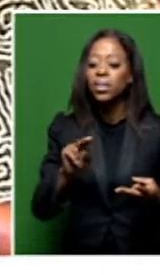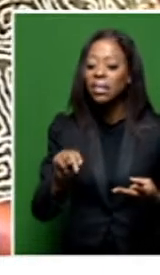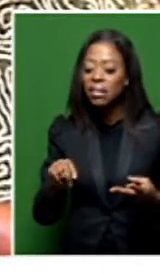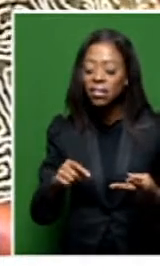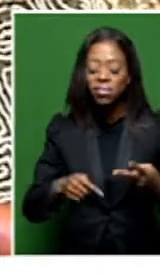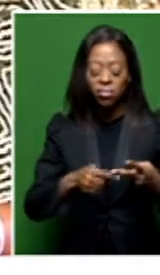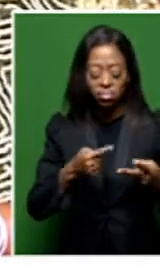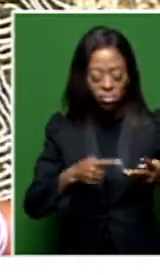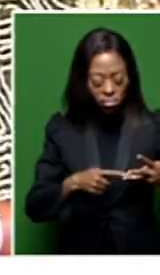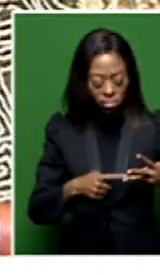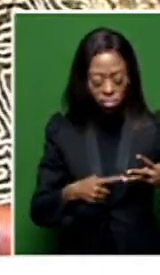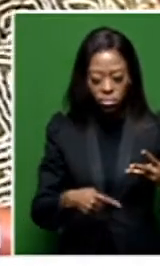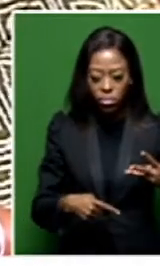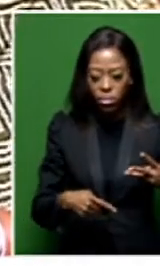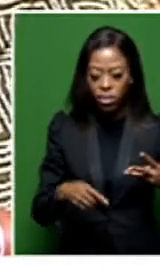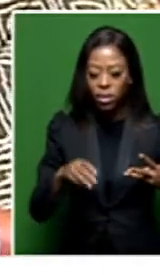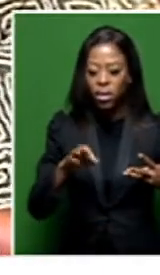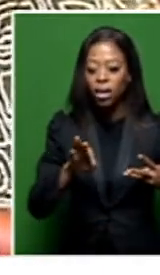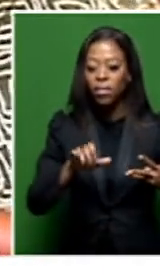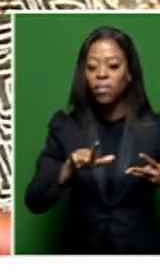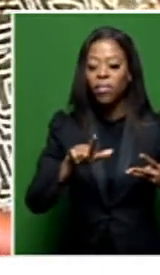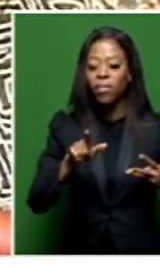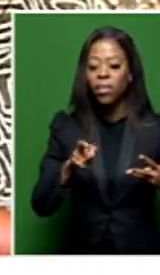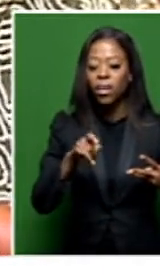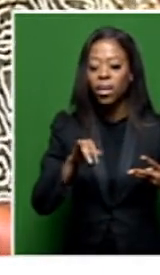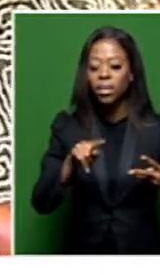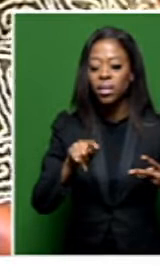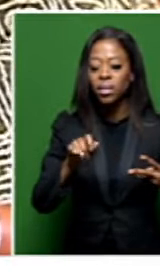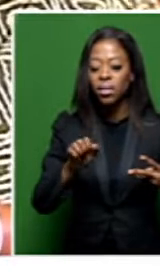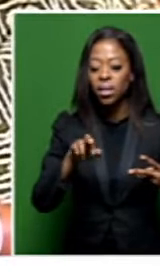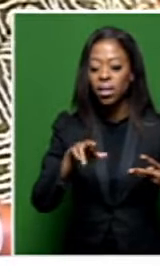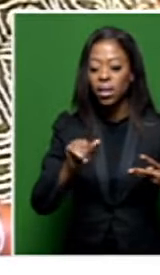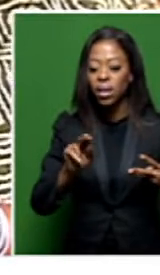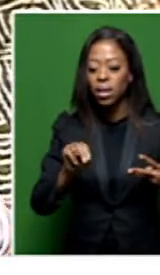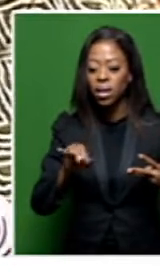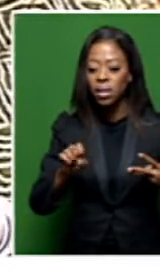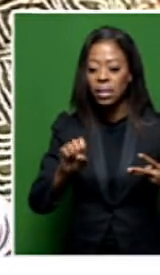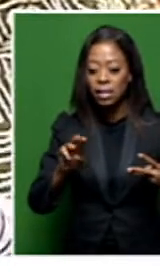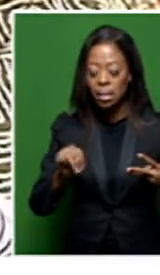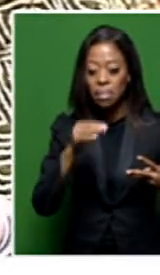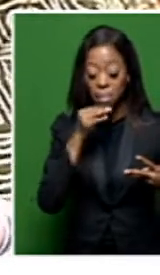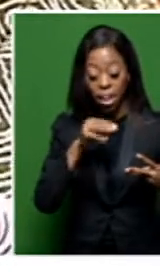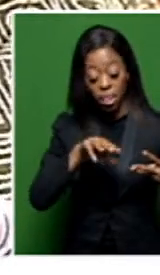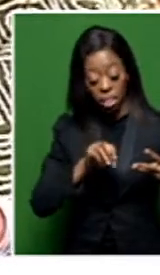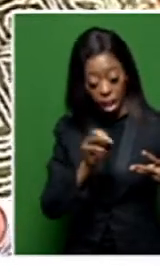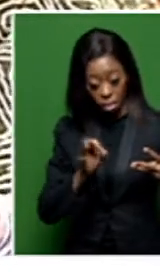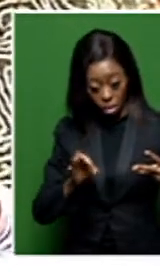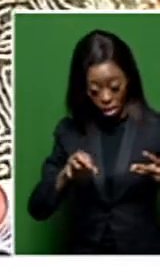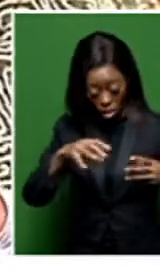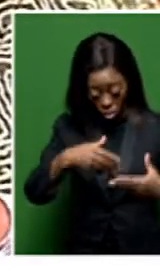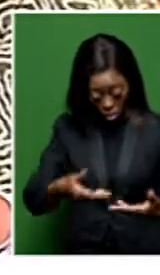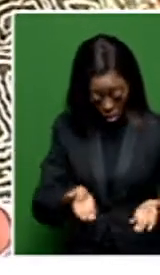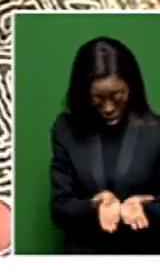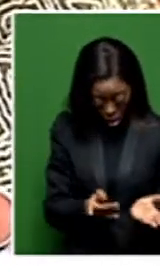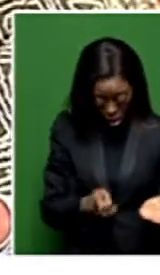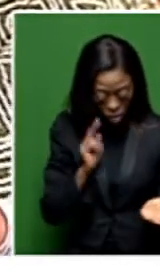obviously. It also includes flexitarianism, which is people who eat meat, like 90% of the time they're eating